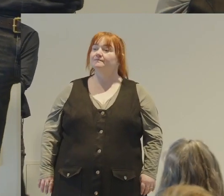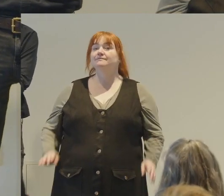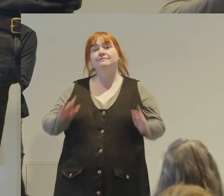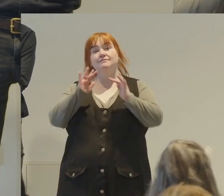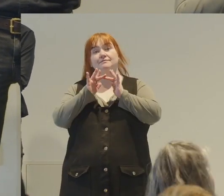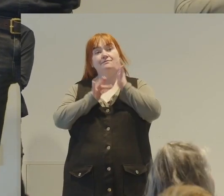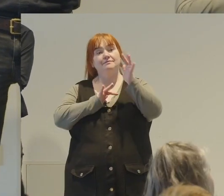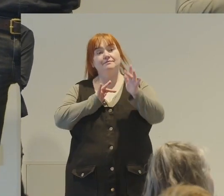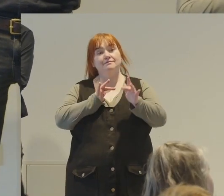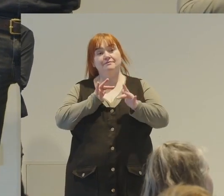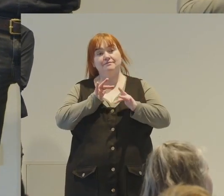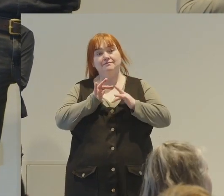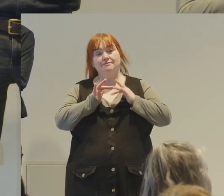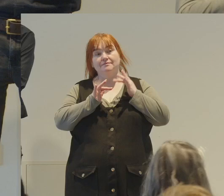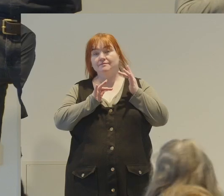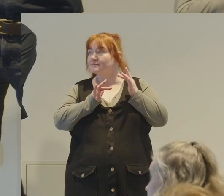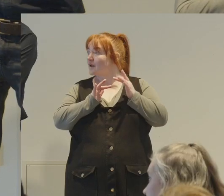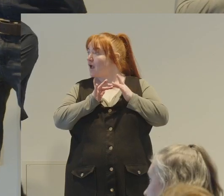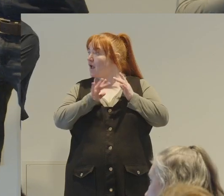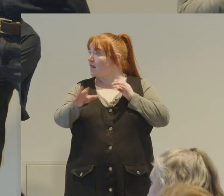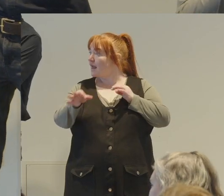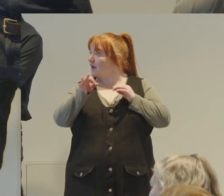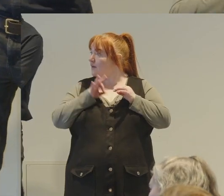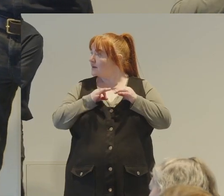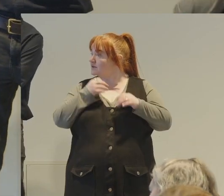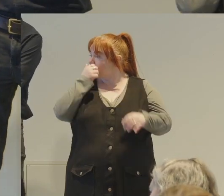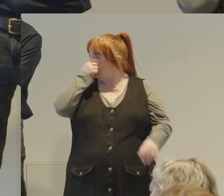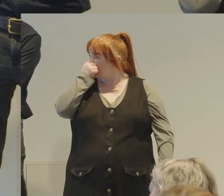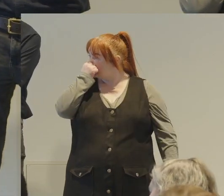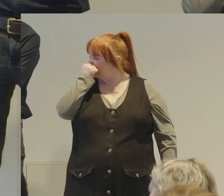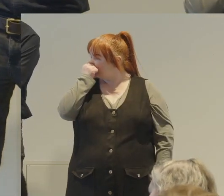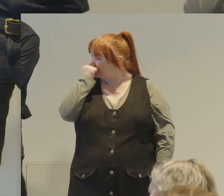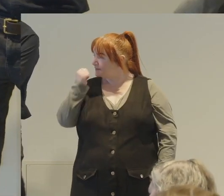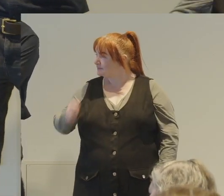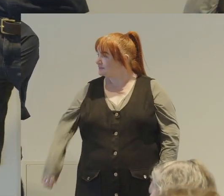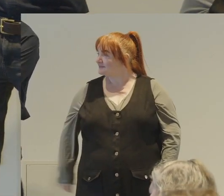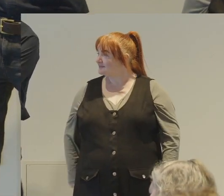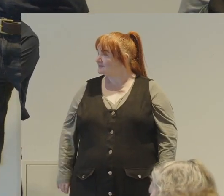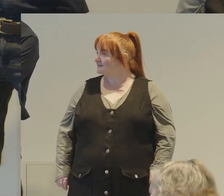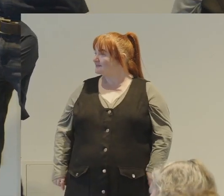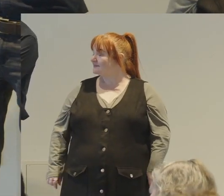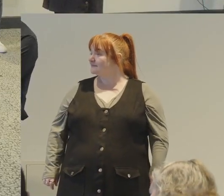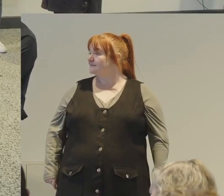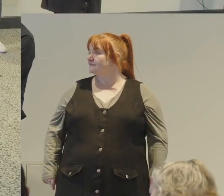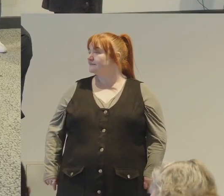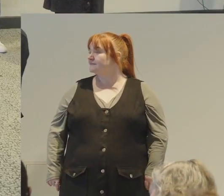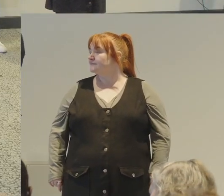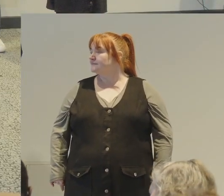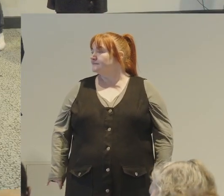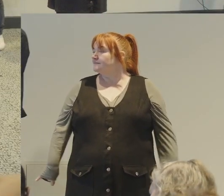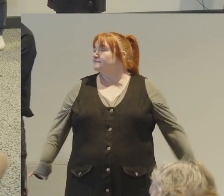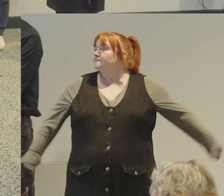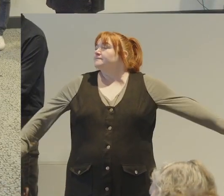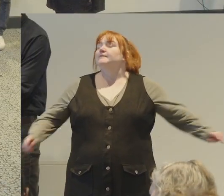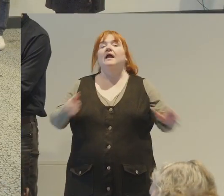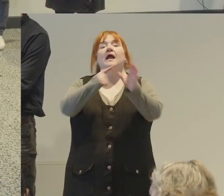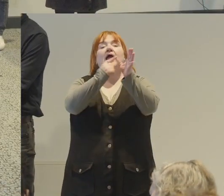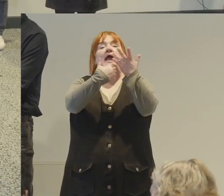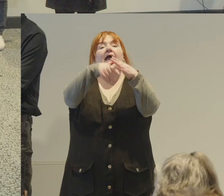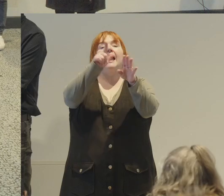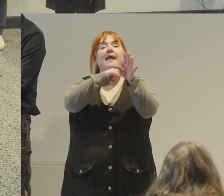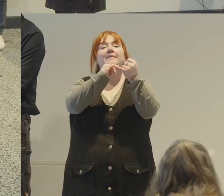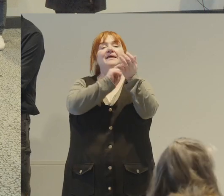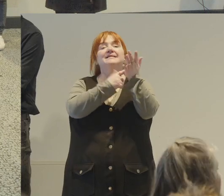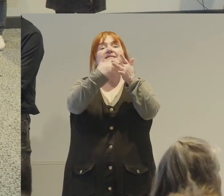Online question, or Nick? Yeah, there's time for a few more questions. If Megan, go for it. Yeah. Amy Smith